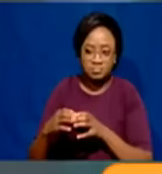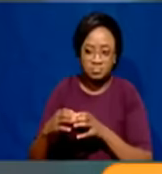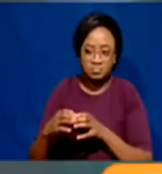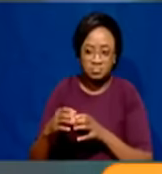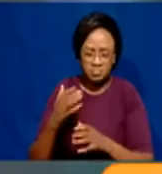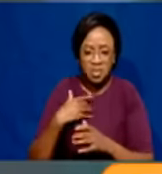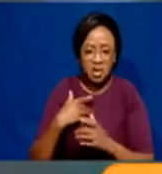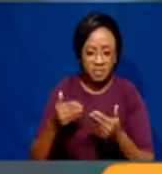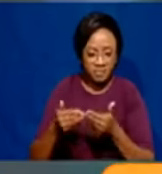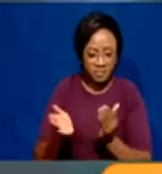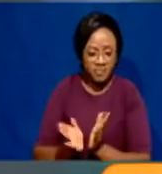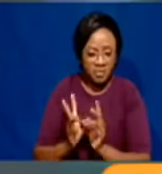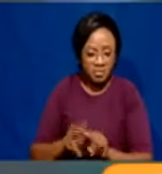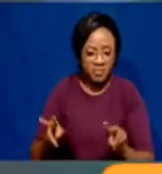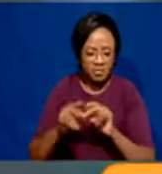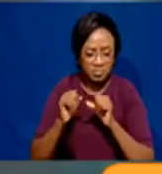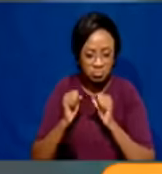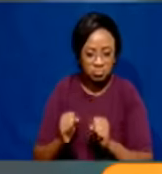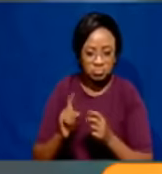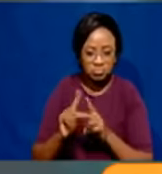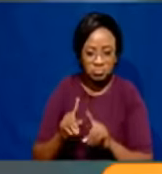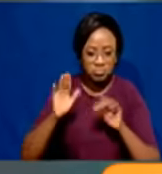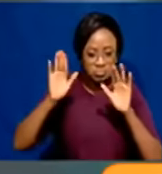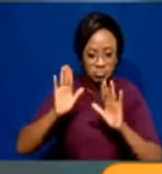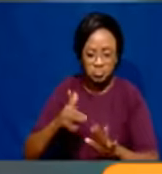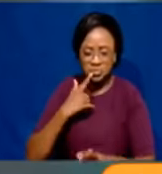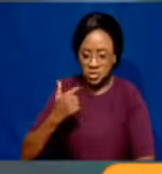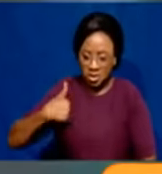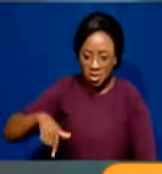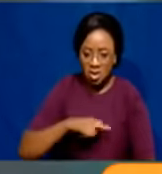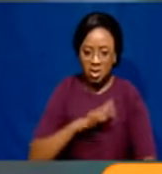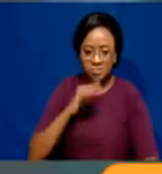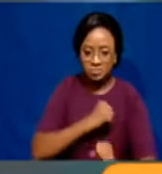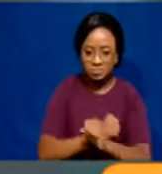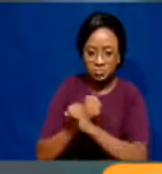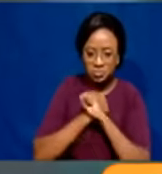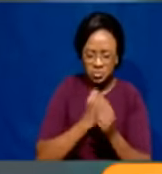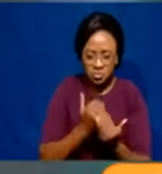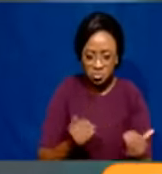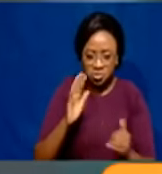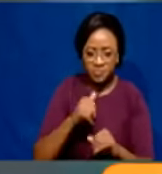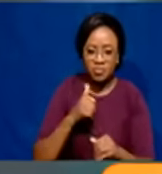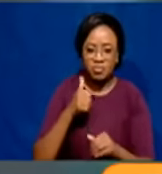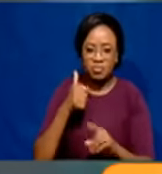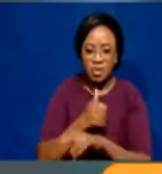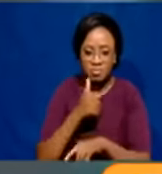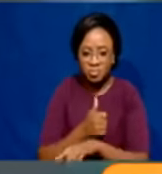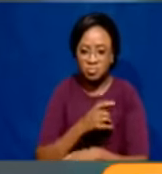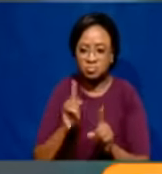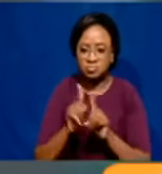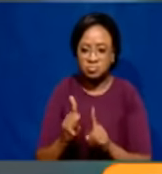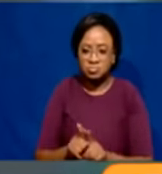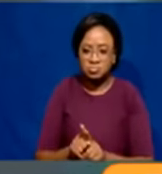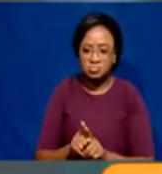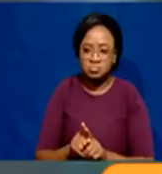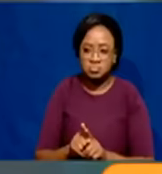strong family values, campaigning on the platform of protecting children from abuse and indoctrination by what